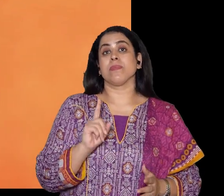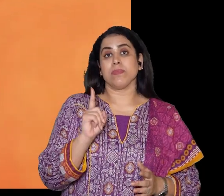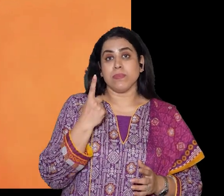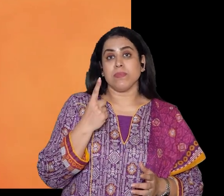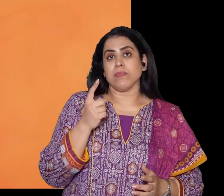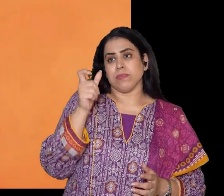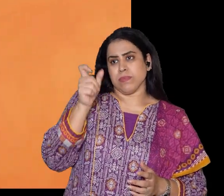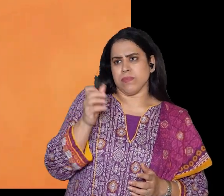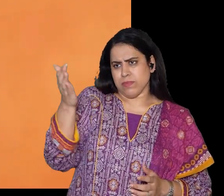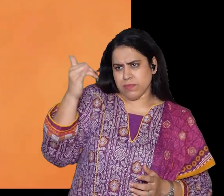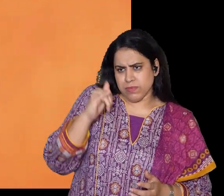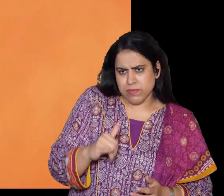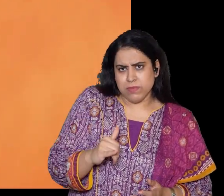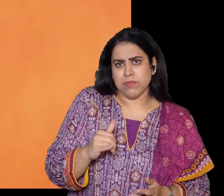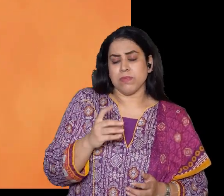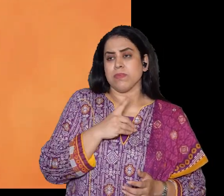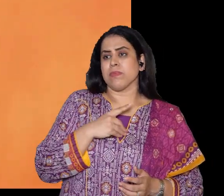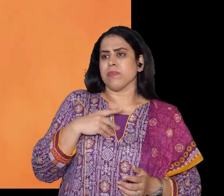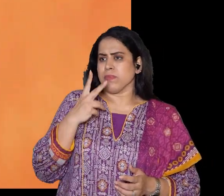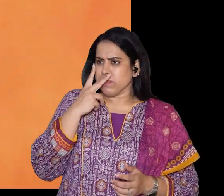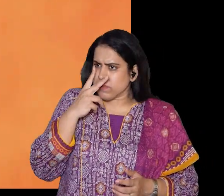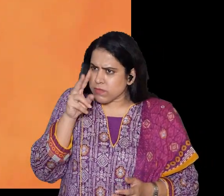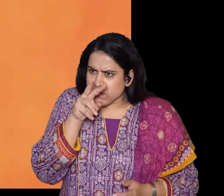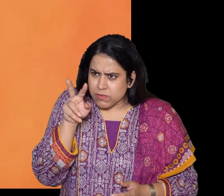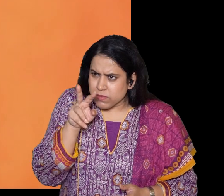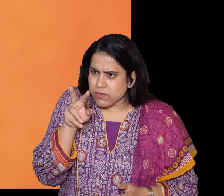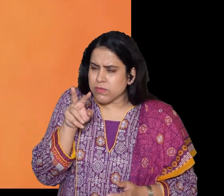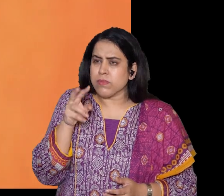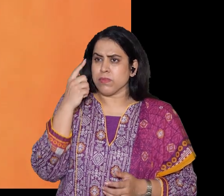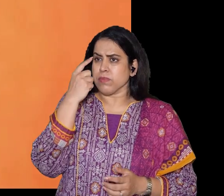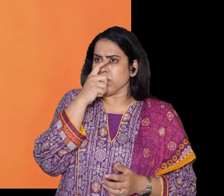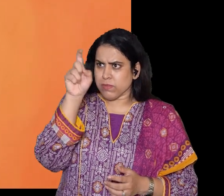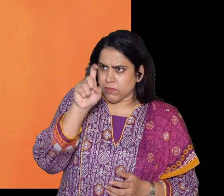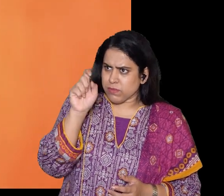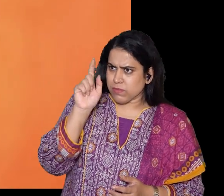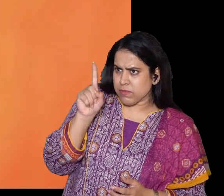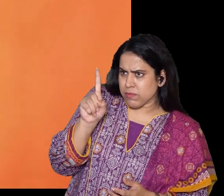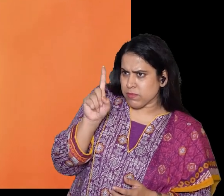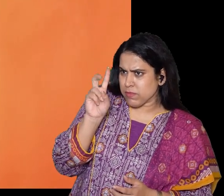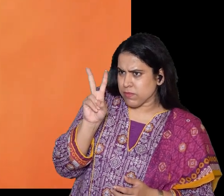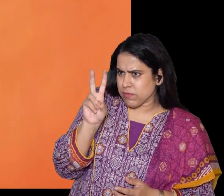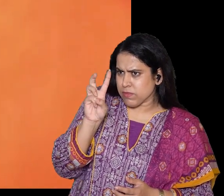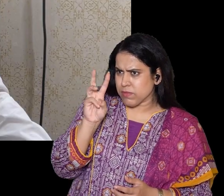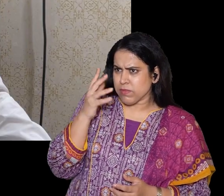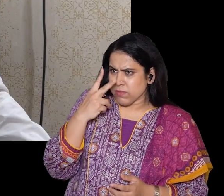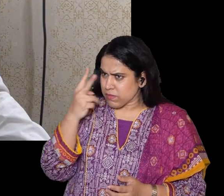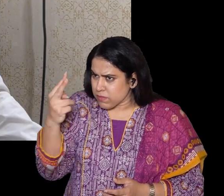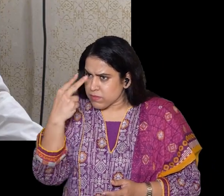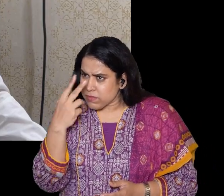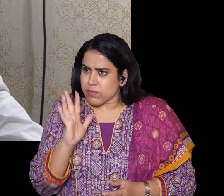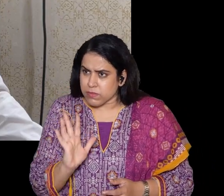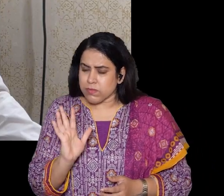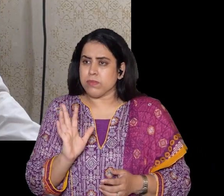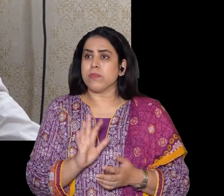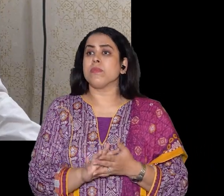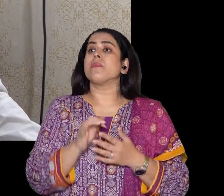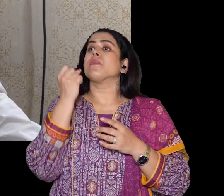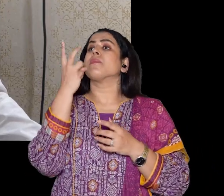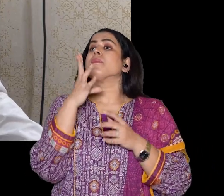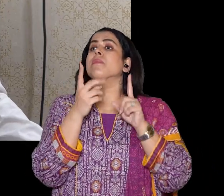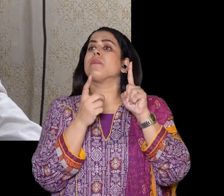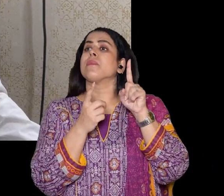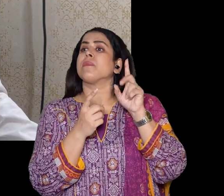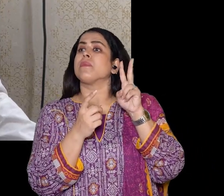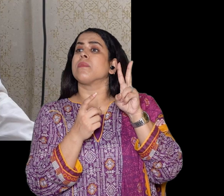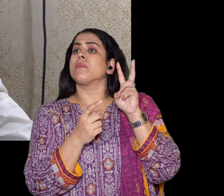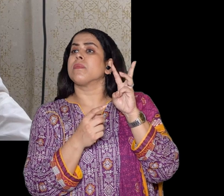So once we get a patient in our clinic, the first thing is we just check their visual acuity, that how good they can see. We check the